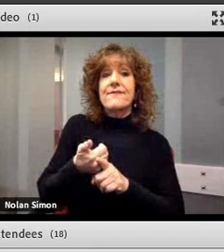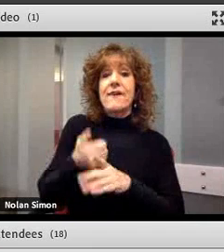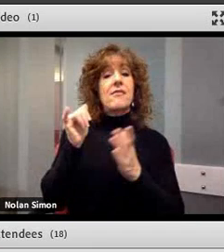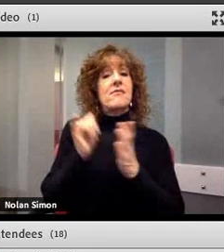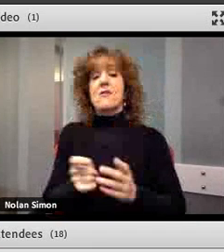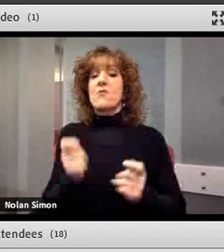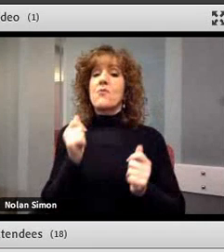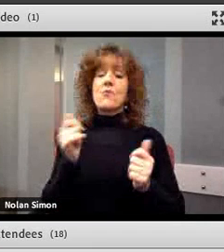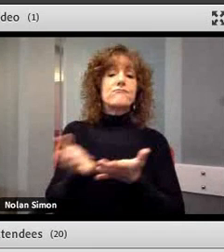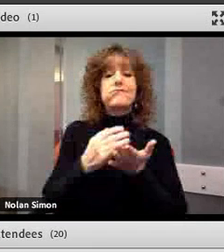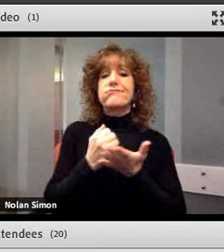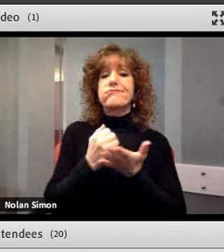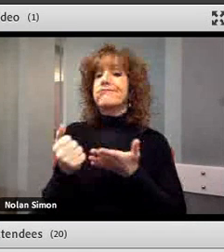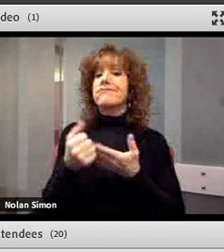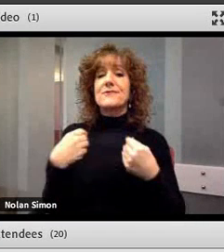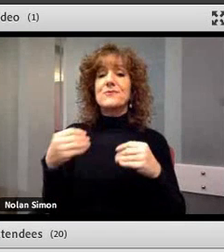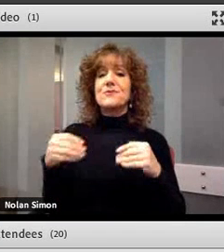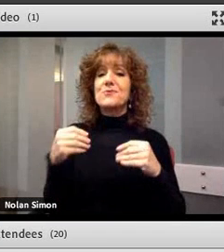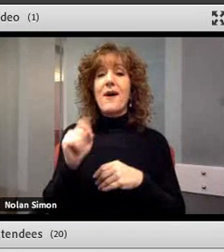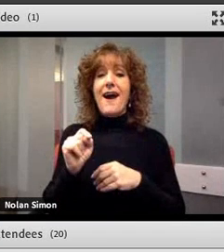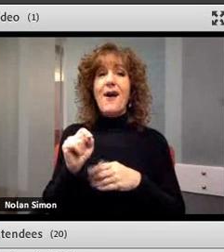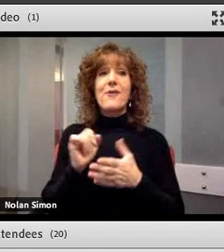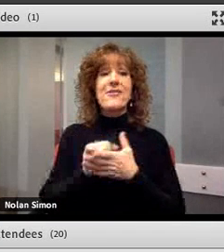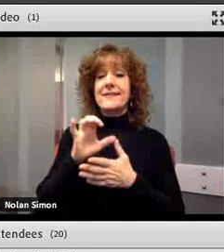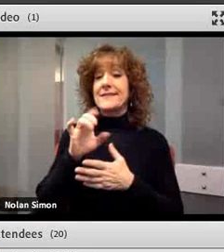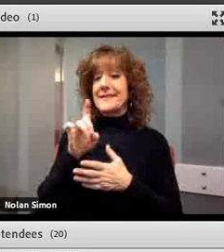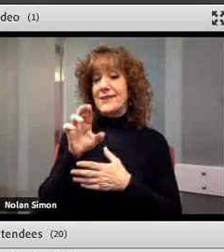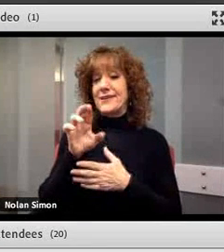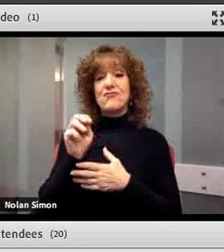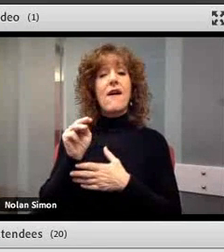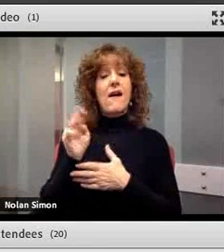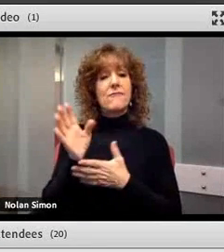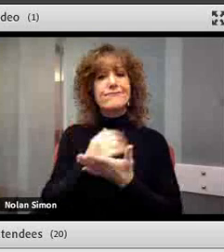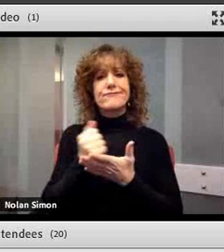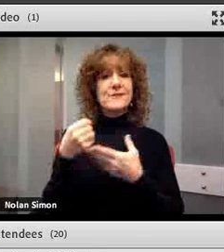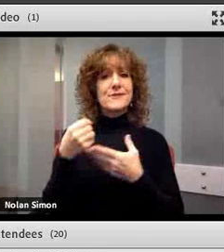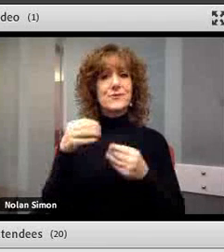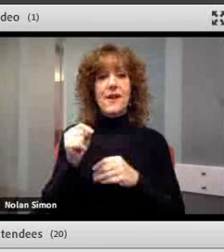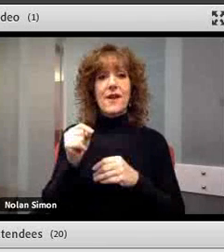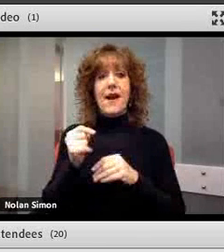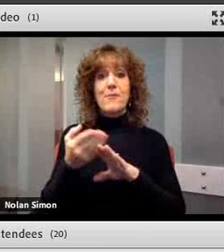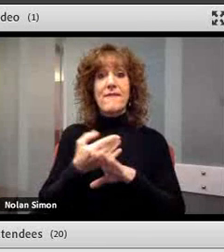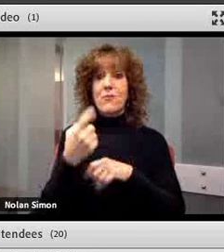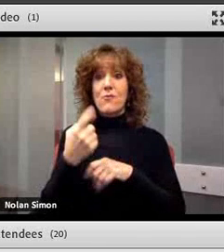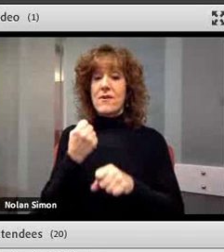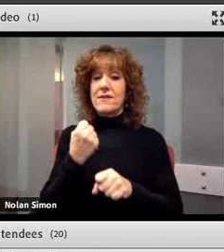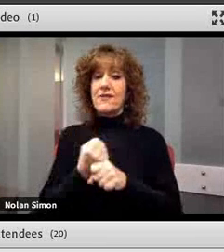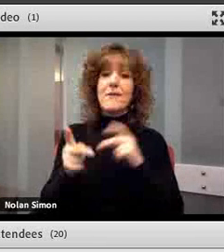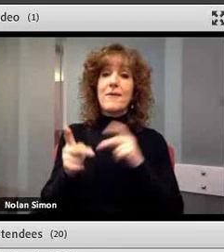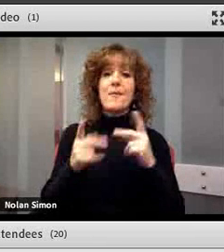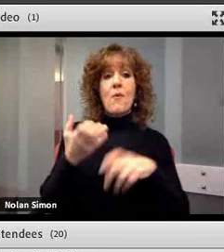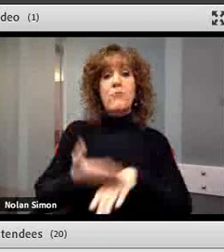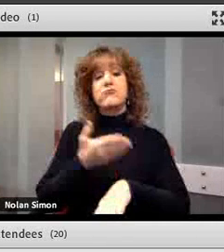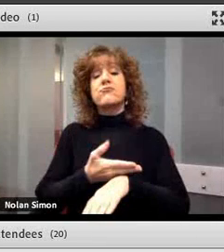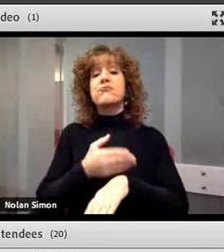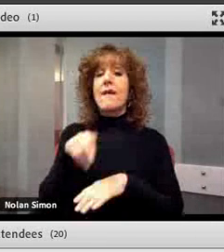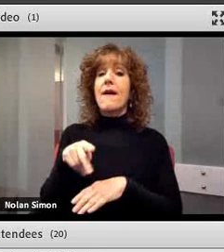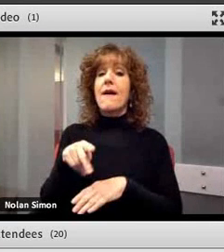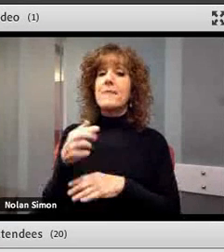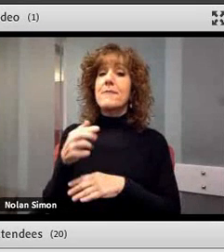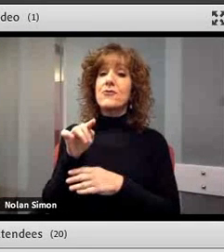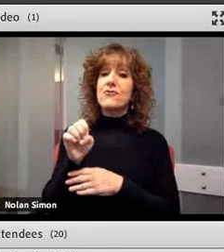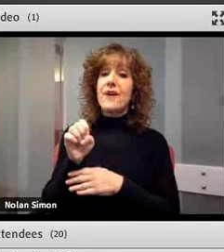that one very quickly sold out, that CD-ROM, within less than a year, and people wanted upgrades.